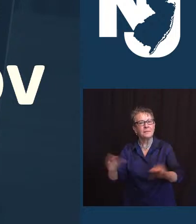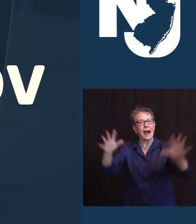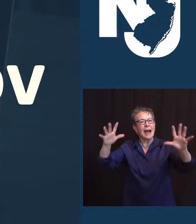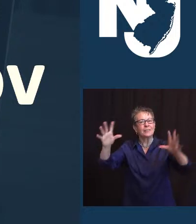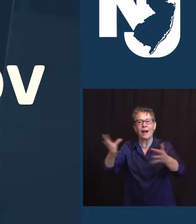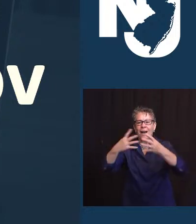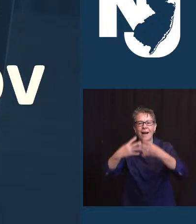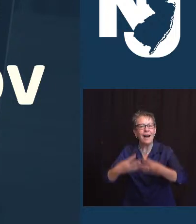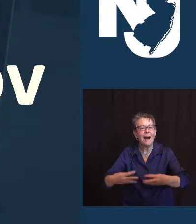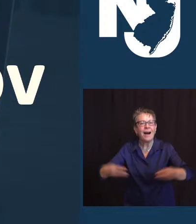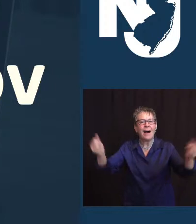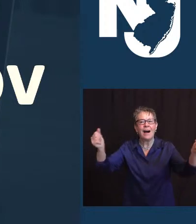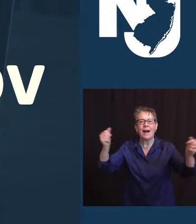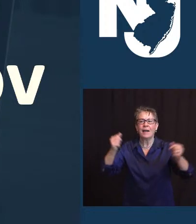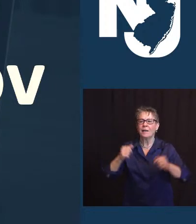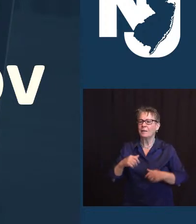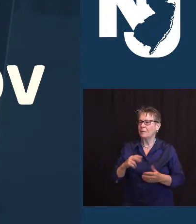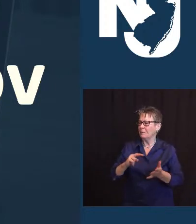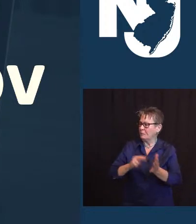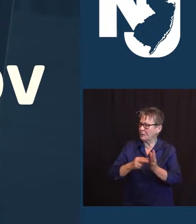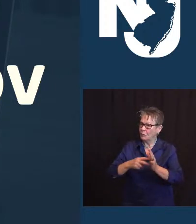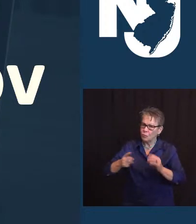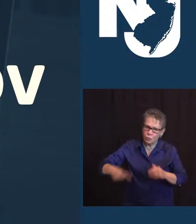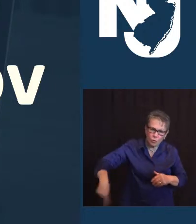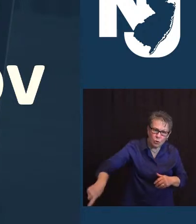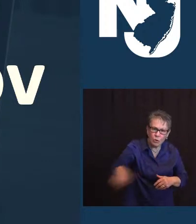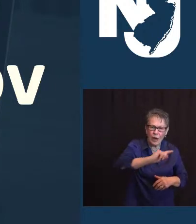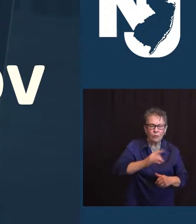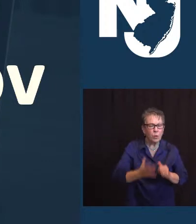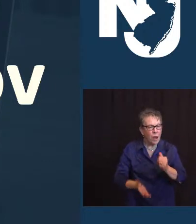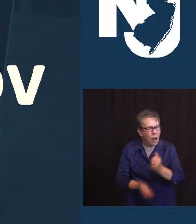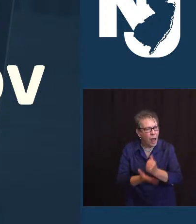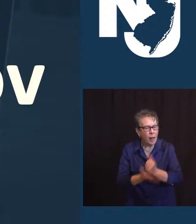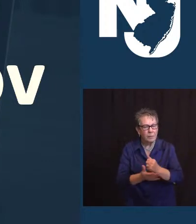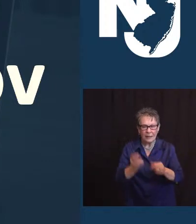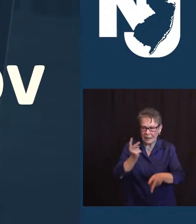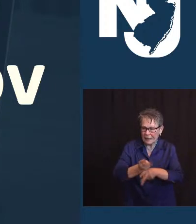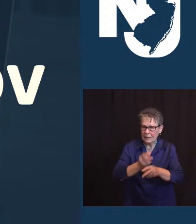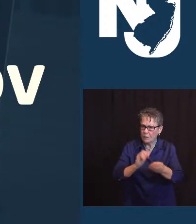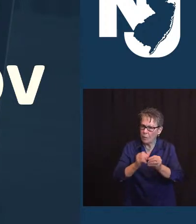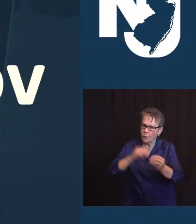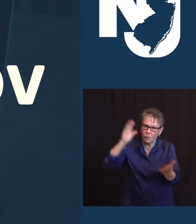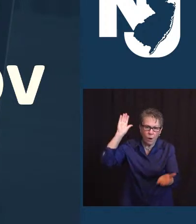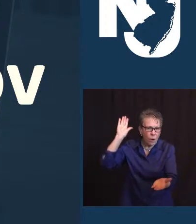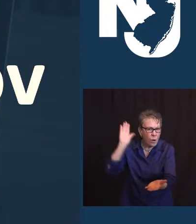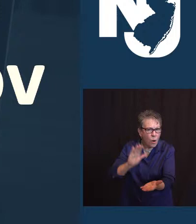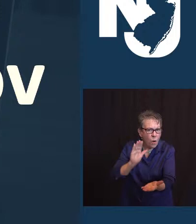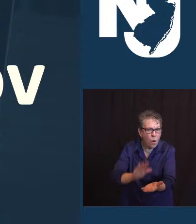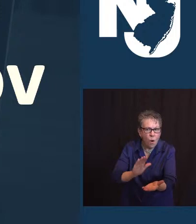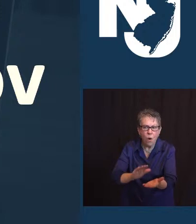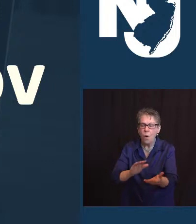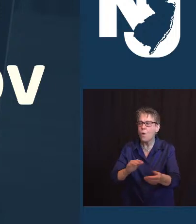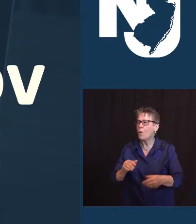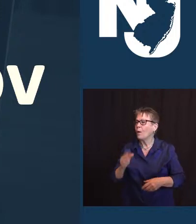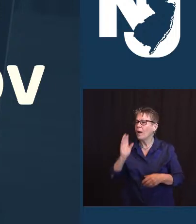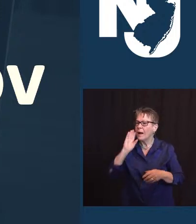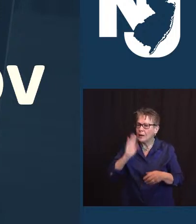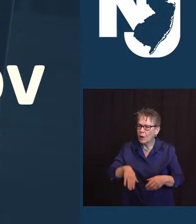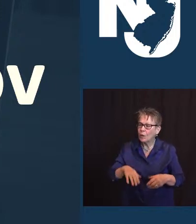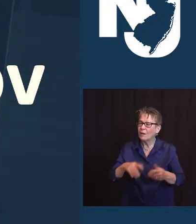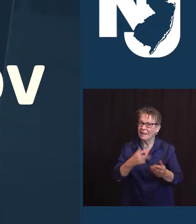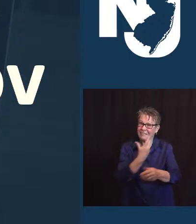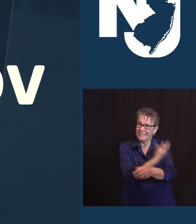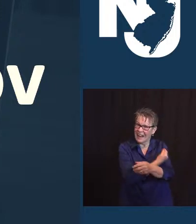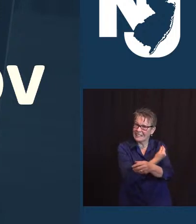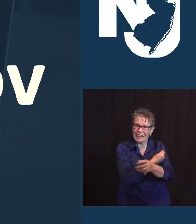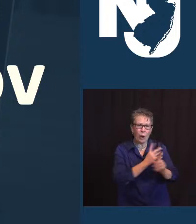can stop the spread of this virus. As I have said and we have said repeatedly, the presence of vaccines, which is great, and